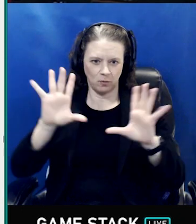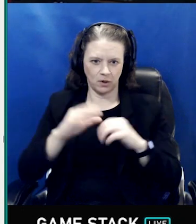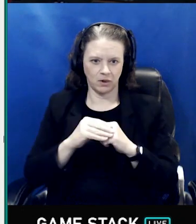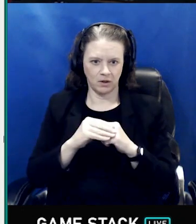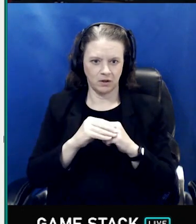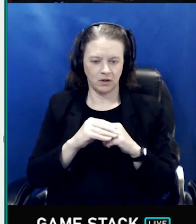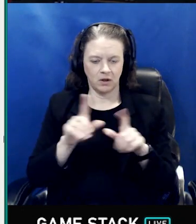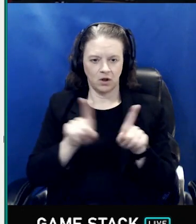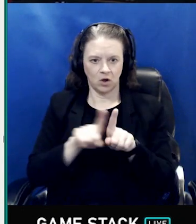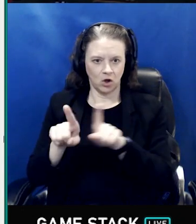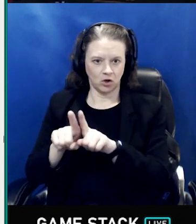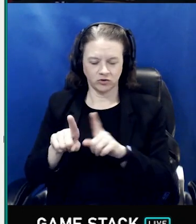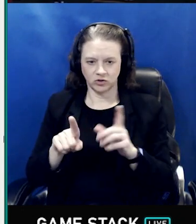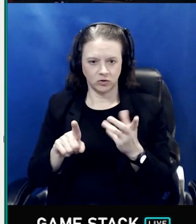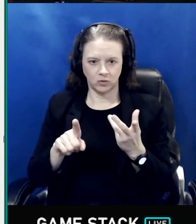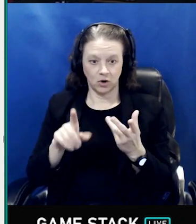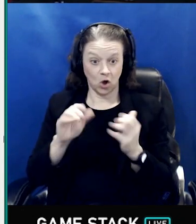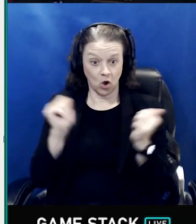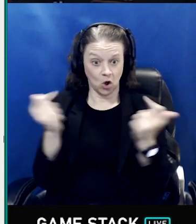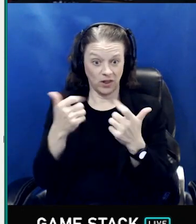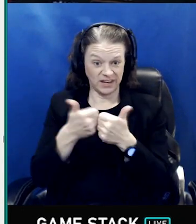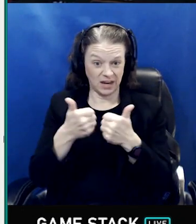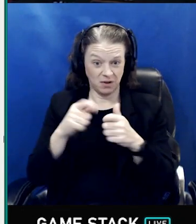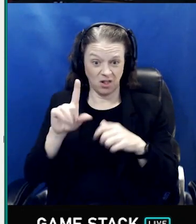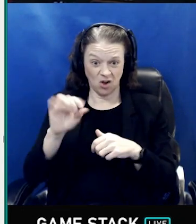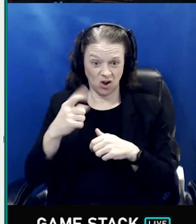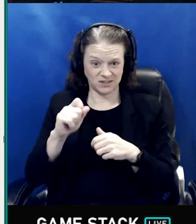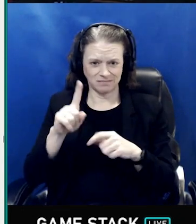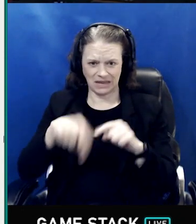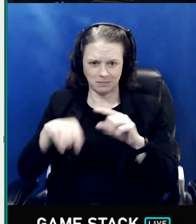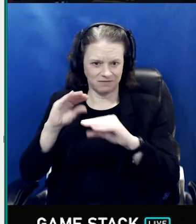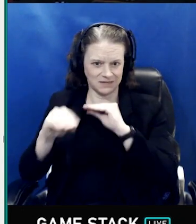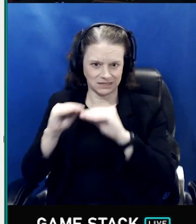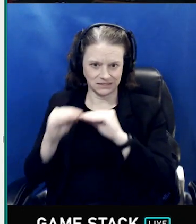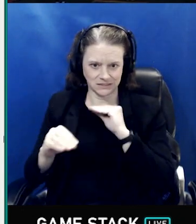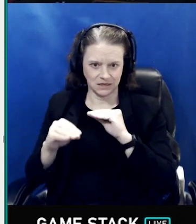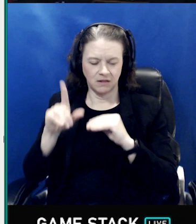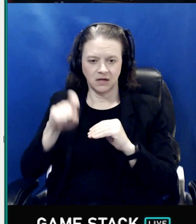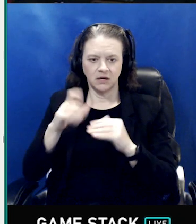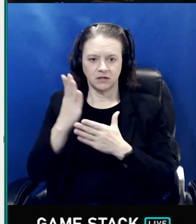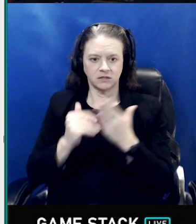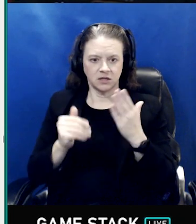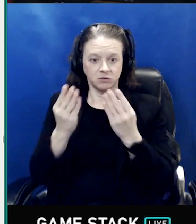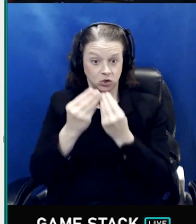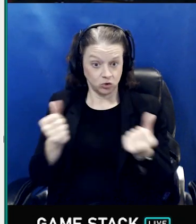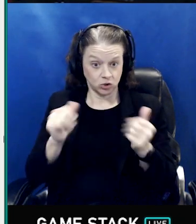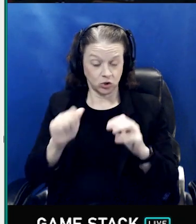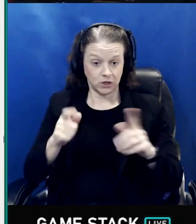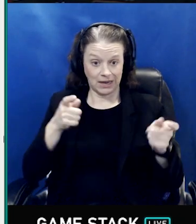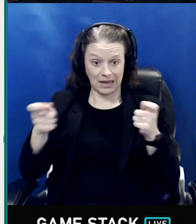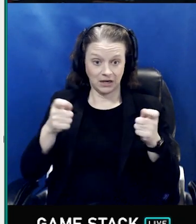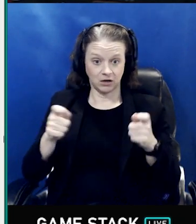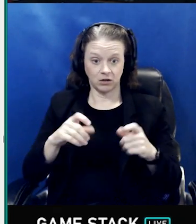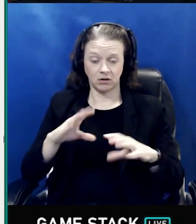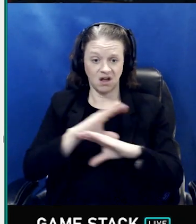logs cannot be fixed, they need some solution which can handle unstructured data with